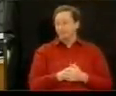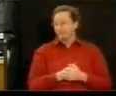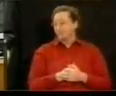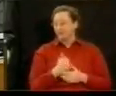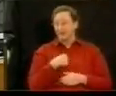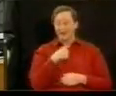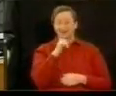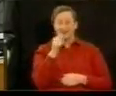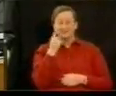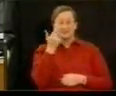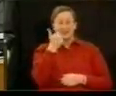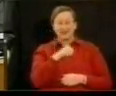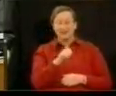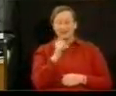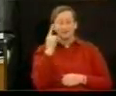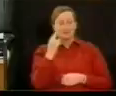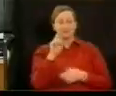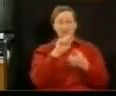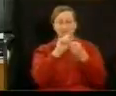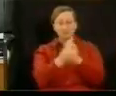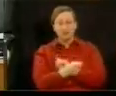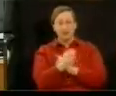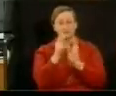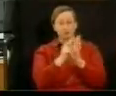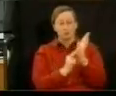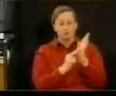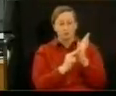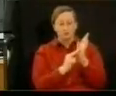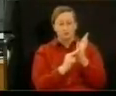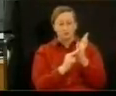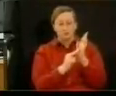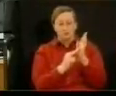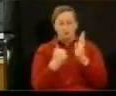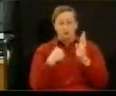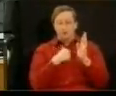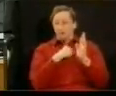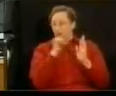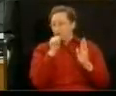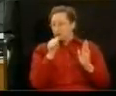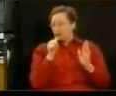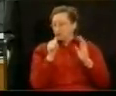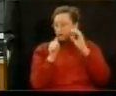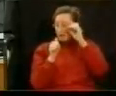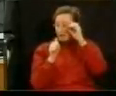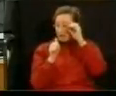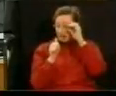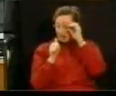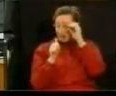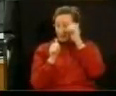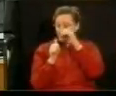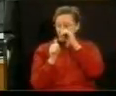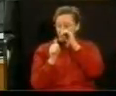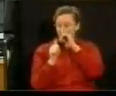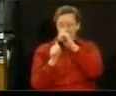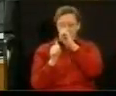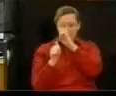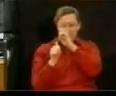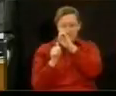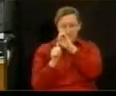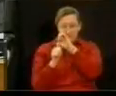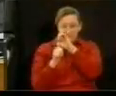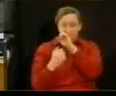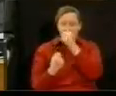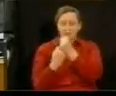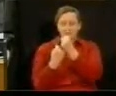to change these rules. Now, we're not appointing Supreme Court justices here for life. We're supporting appointing people